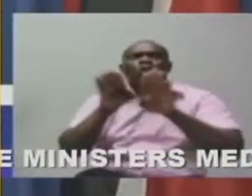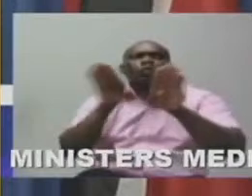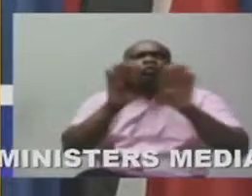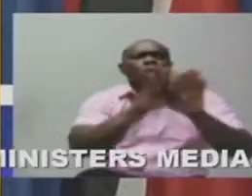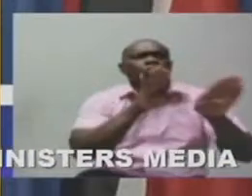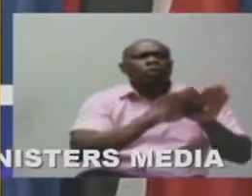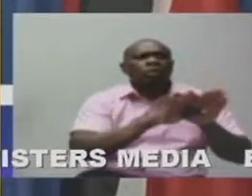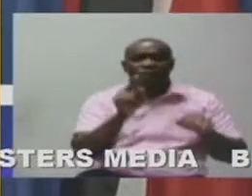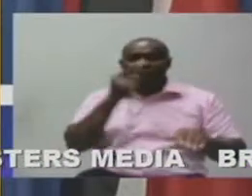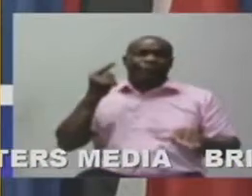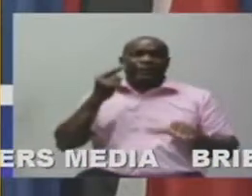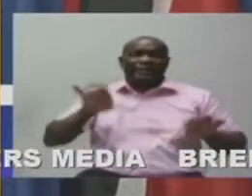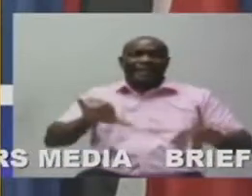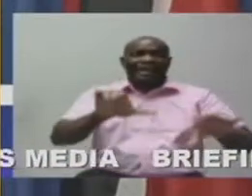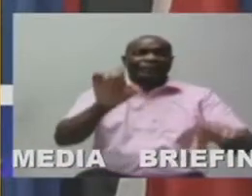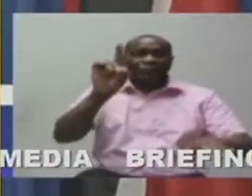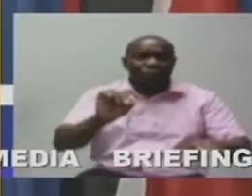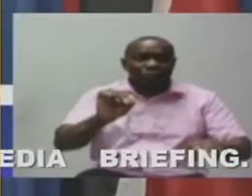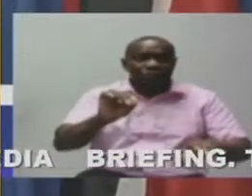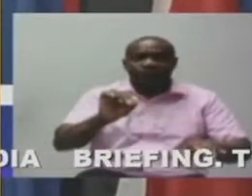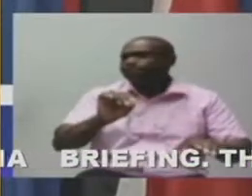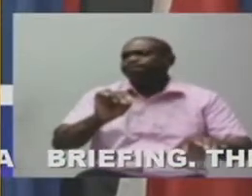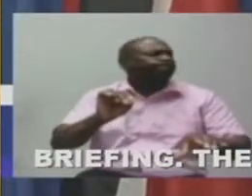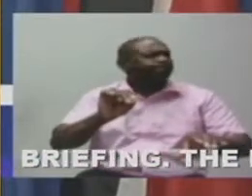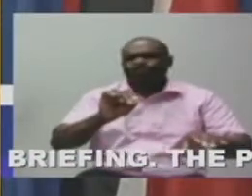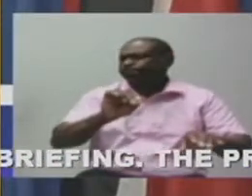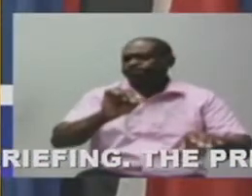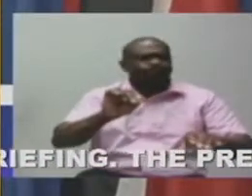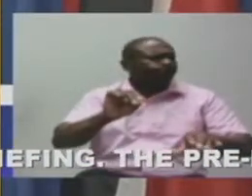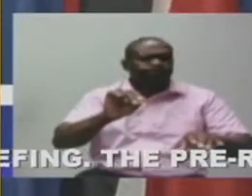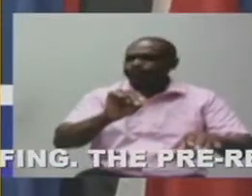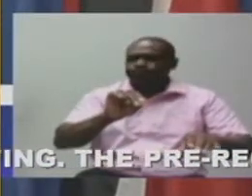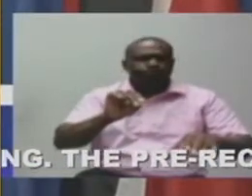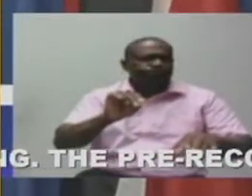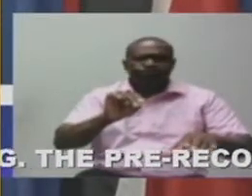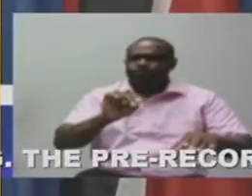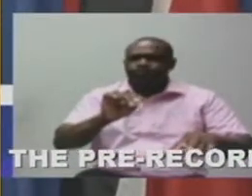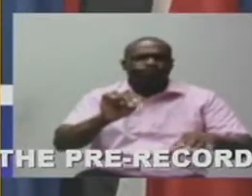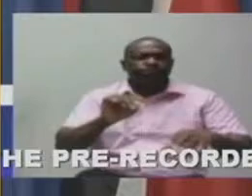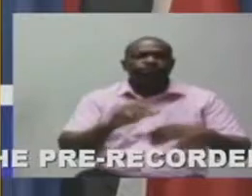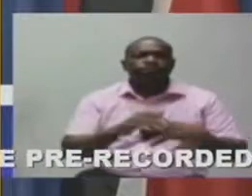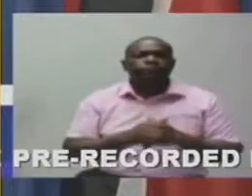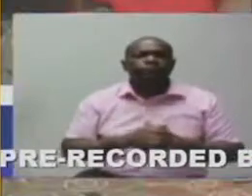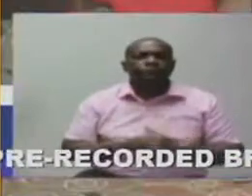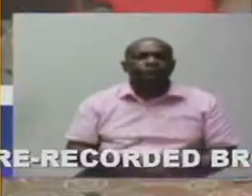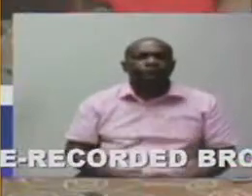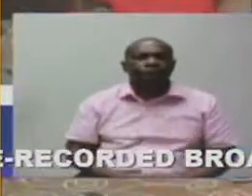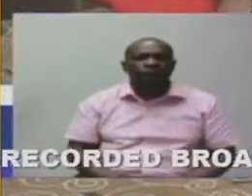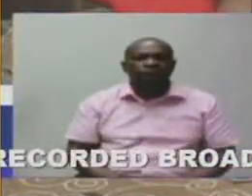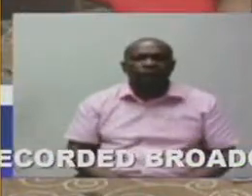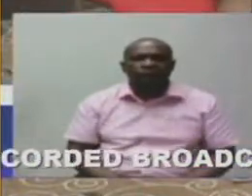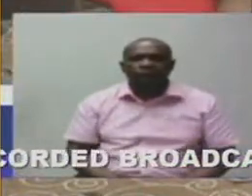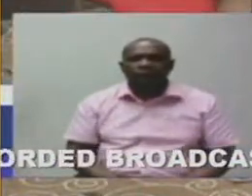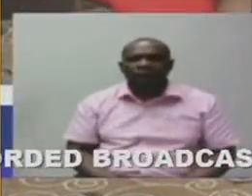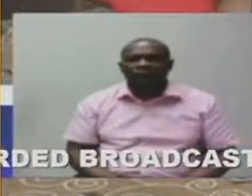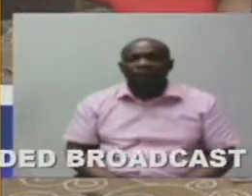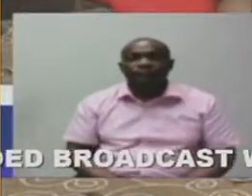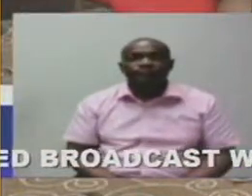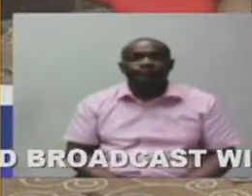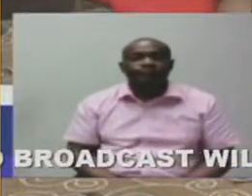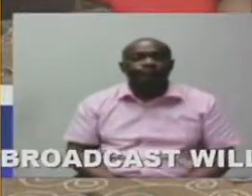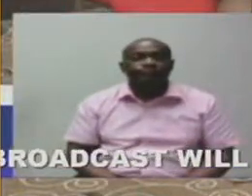a restriction on the economy. Right? The government be going back in the HSF as you all did early last